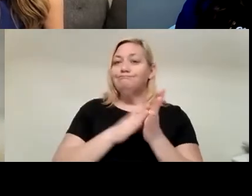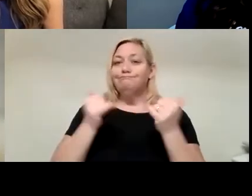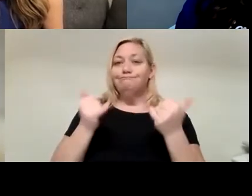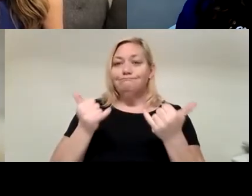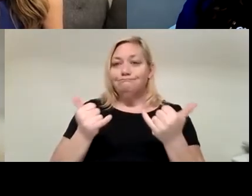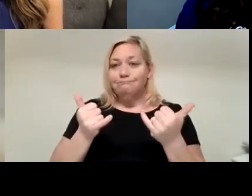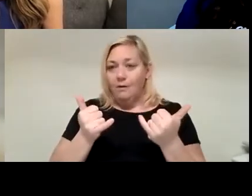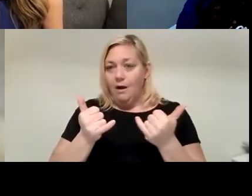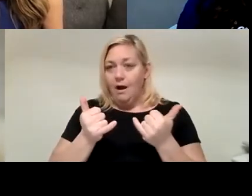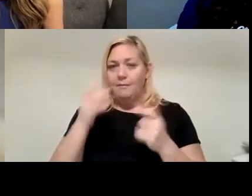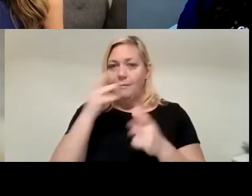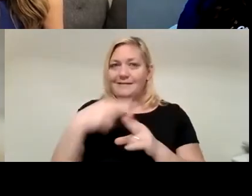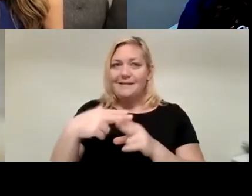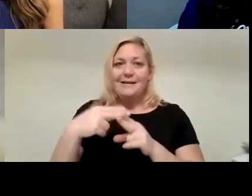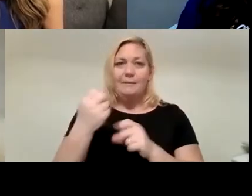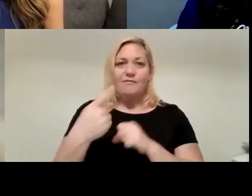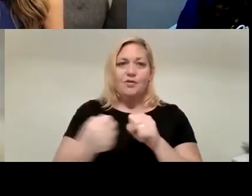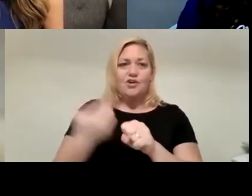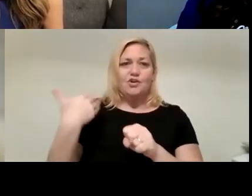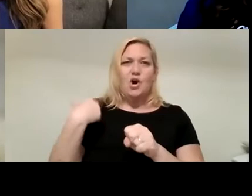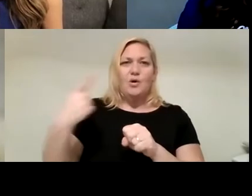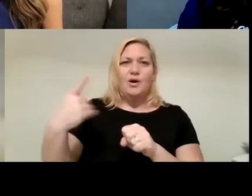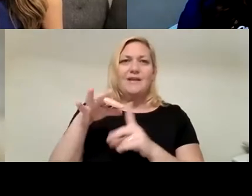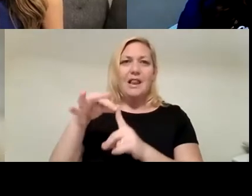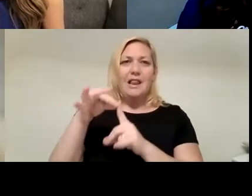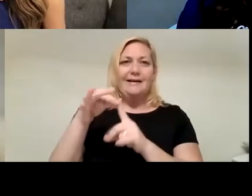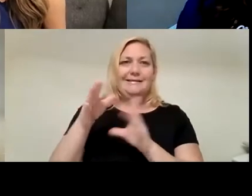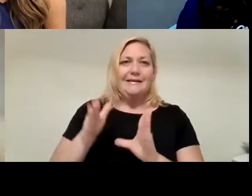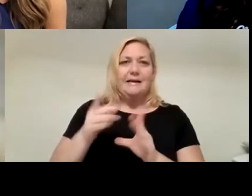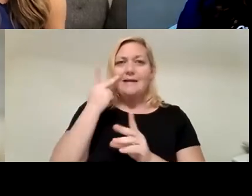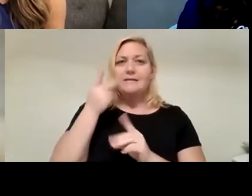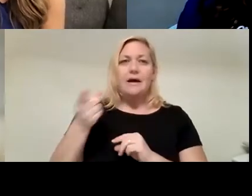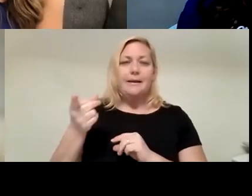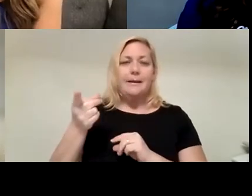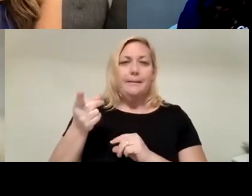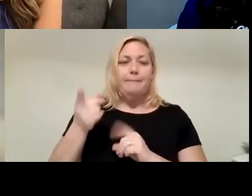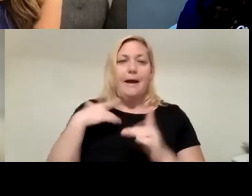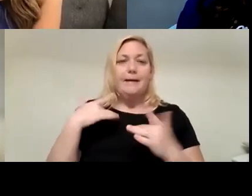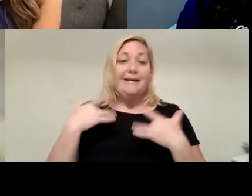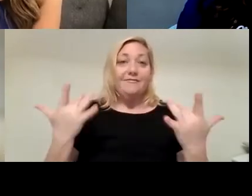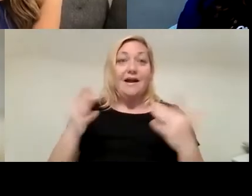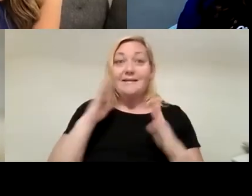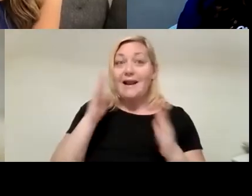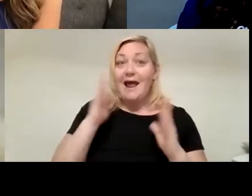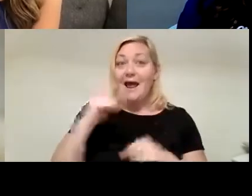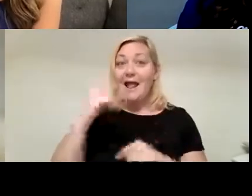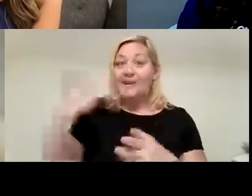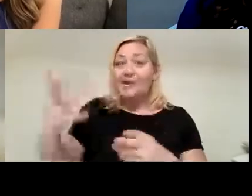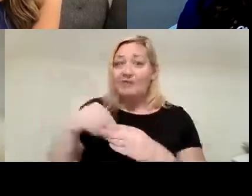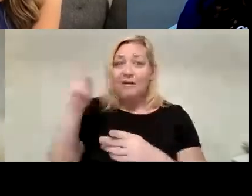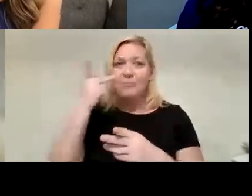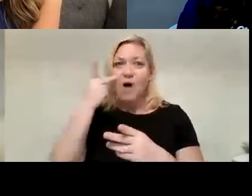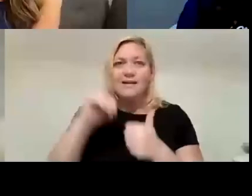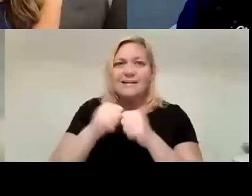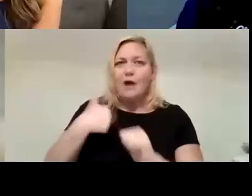Dino. A few years ago when President Trump was elected, I saw him at an event and I said, hey, I think you're involved in politics. How do